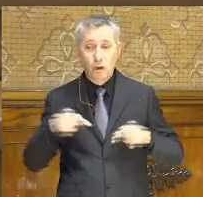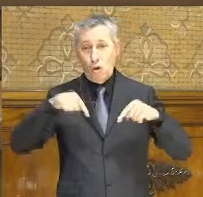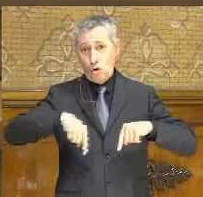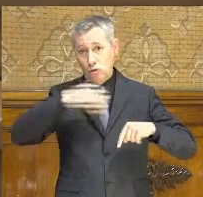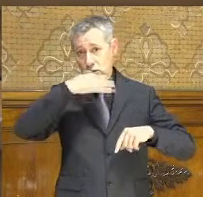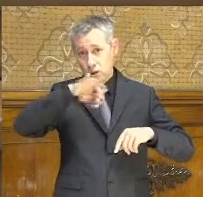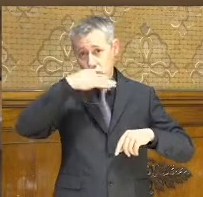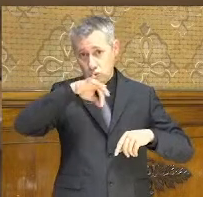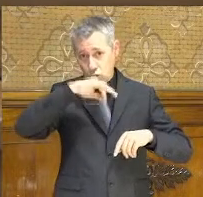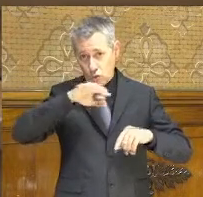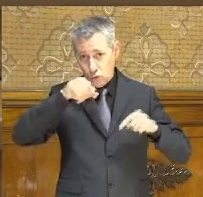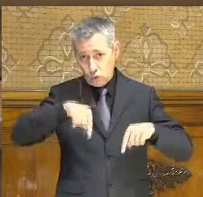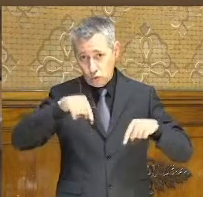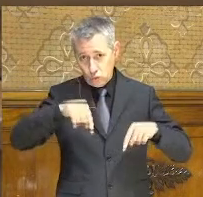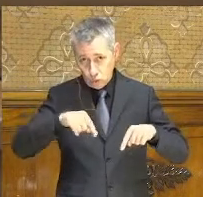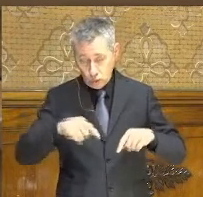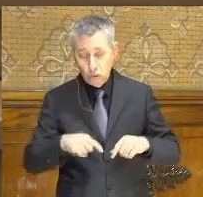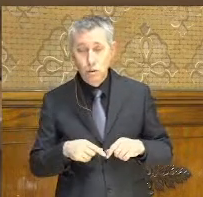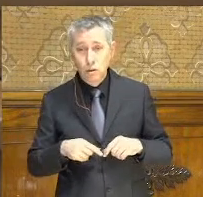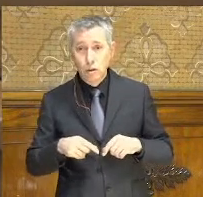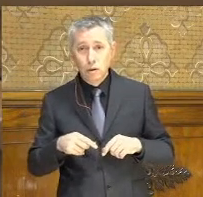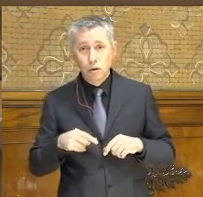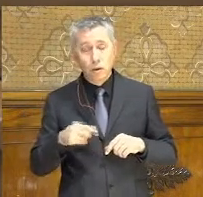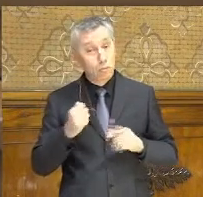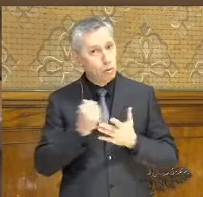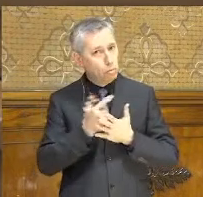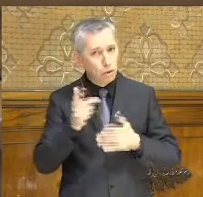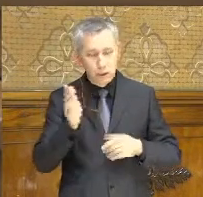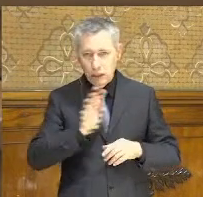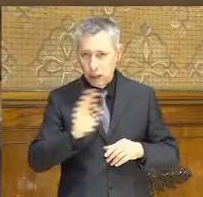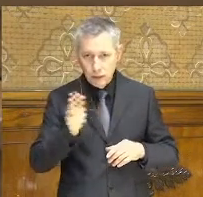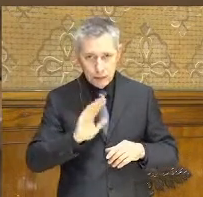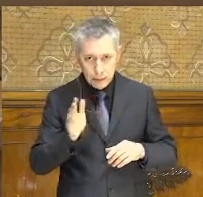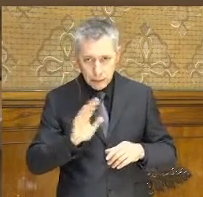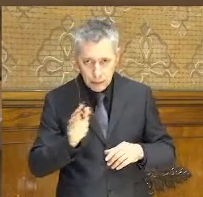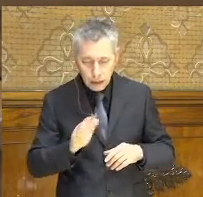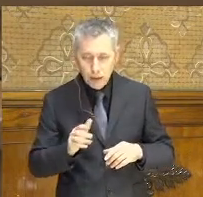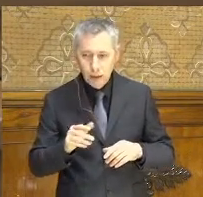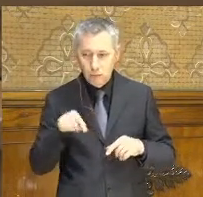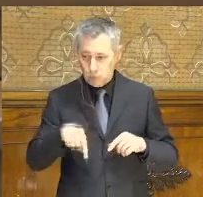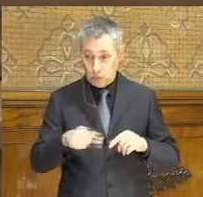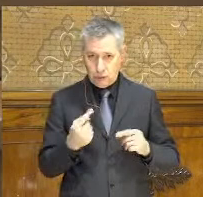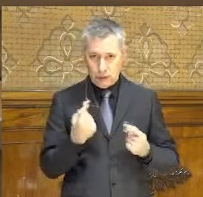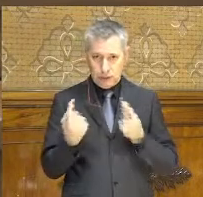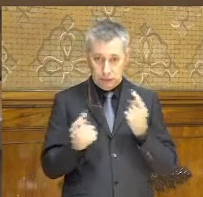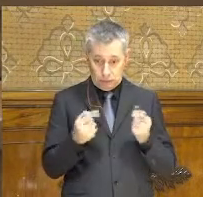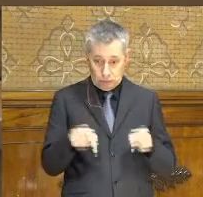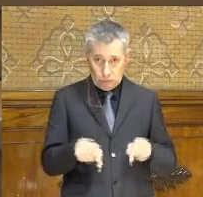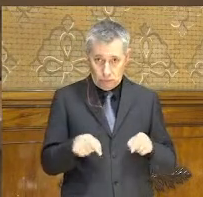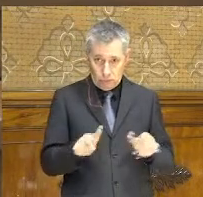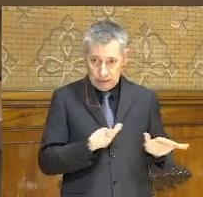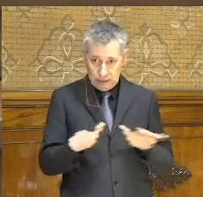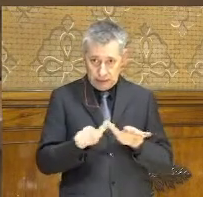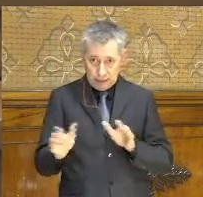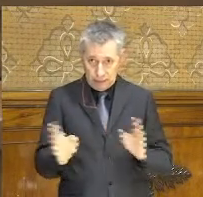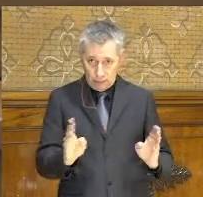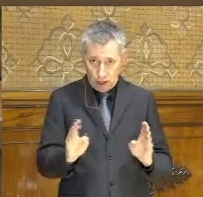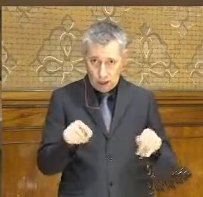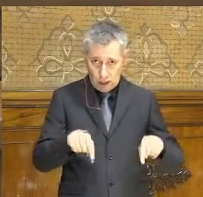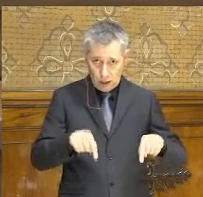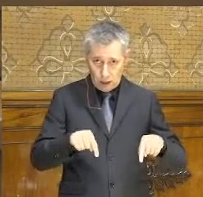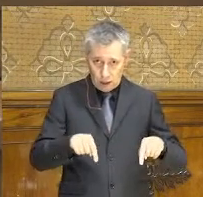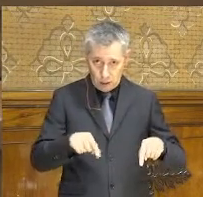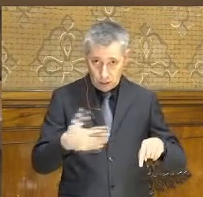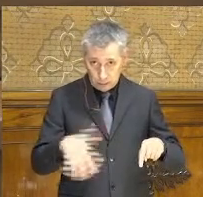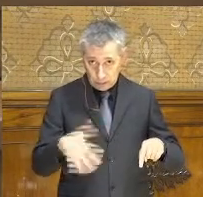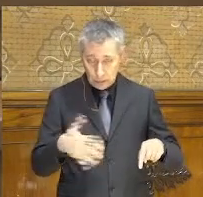was dramatically important in the weeks we are living. But I think that also